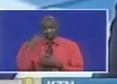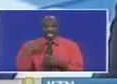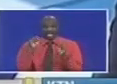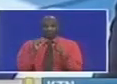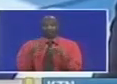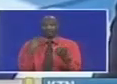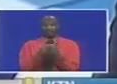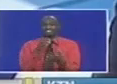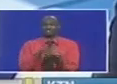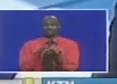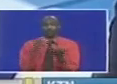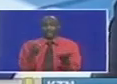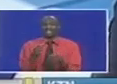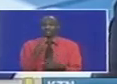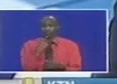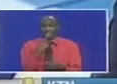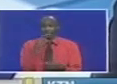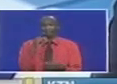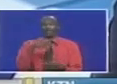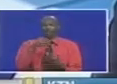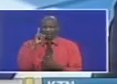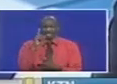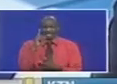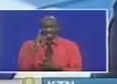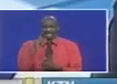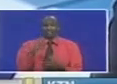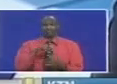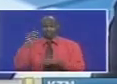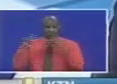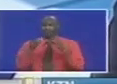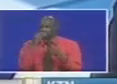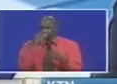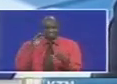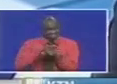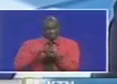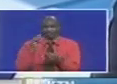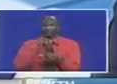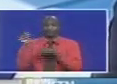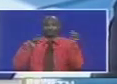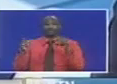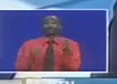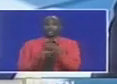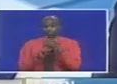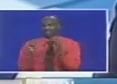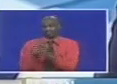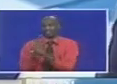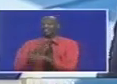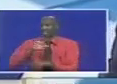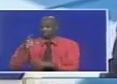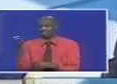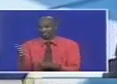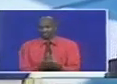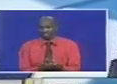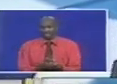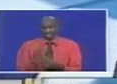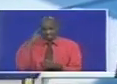arrive at a situation where Turkana will be one of the exporters of food to support other counties. And